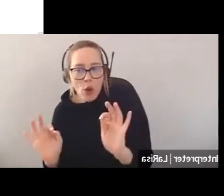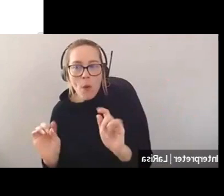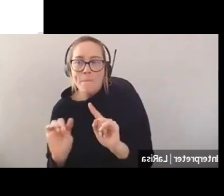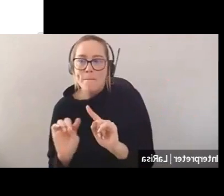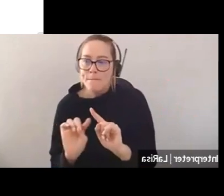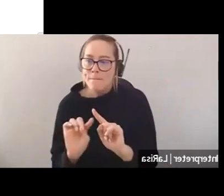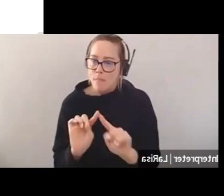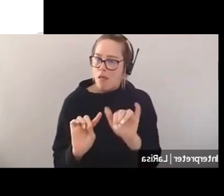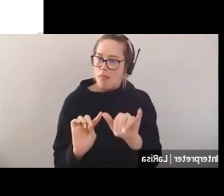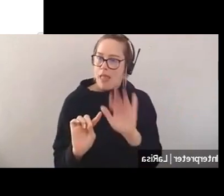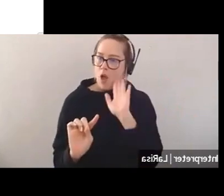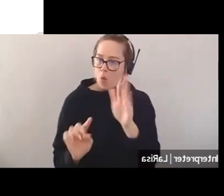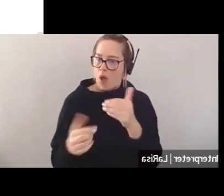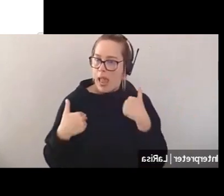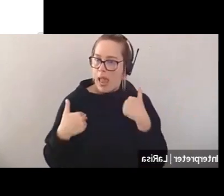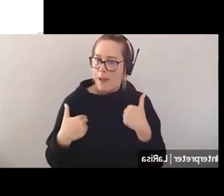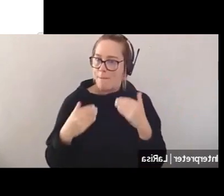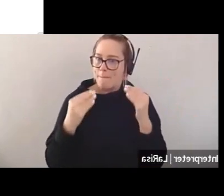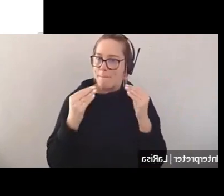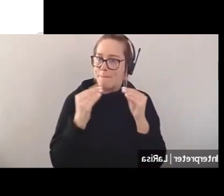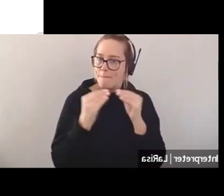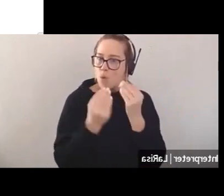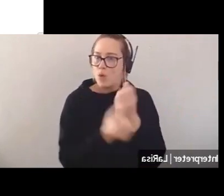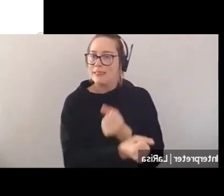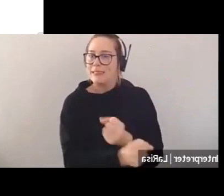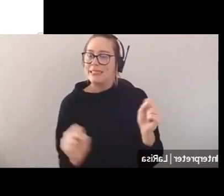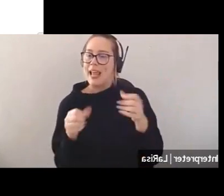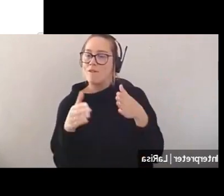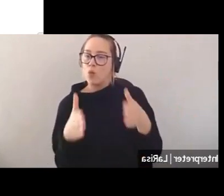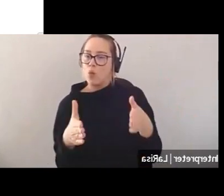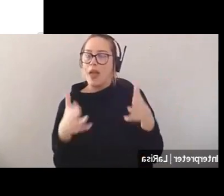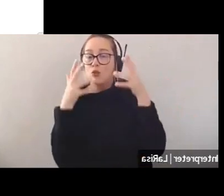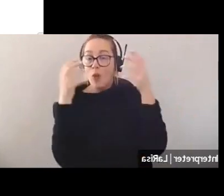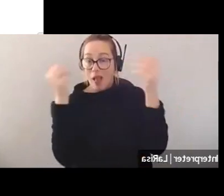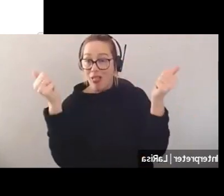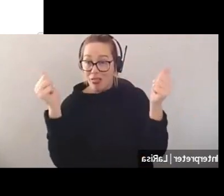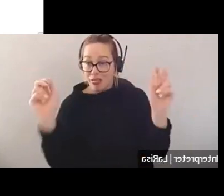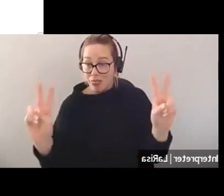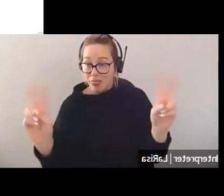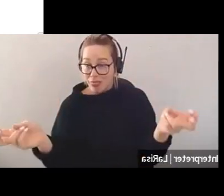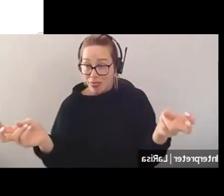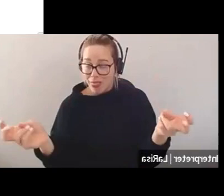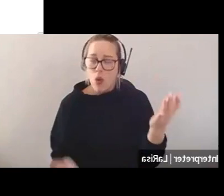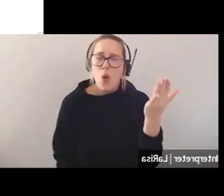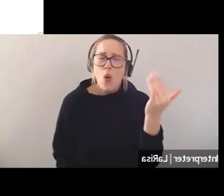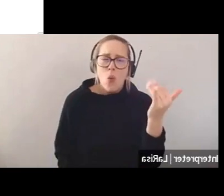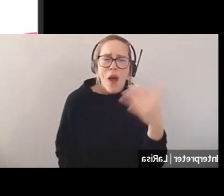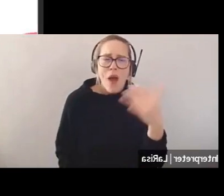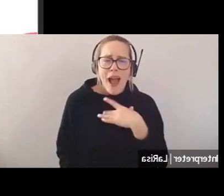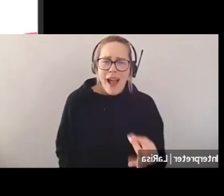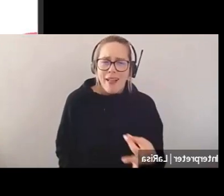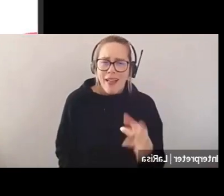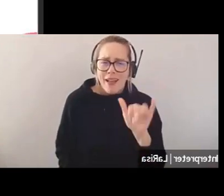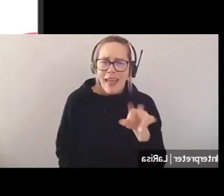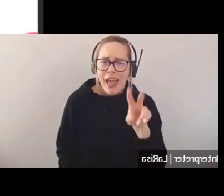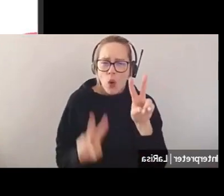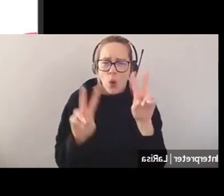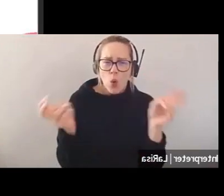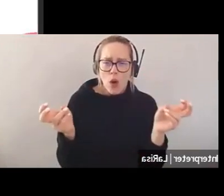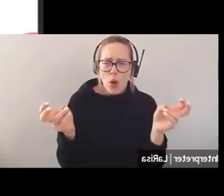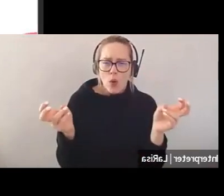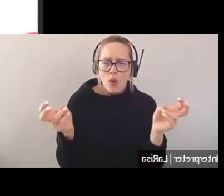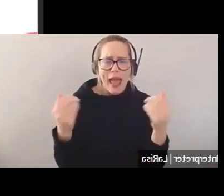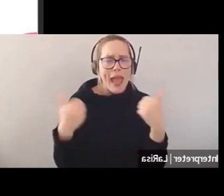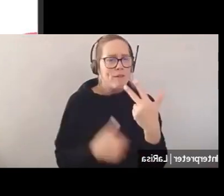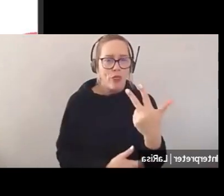have found the safest way to health. And on the next slide, which you can go there now, I really like this quote for a